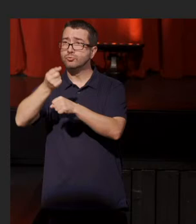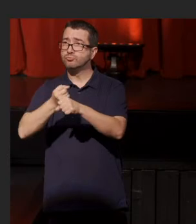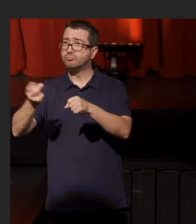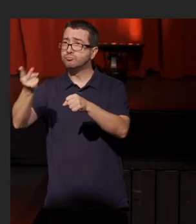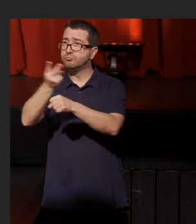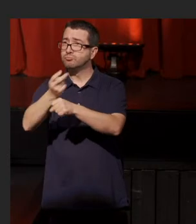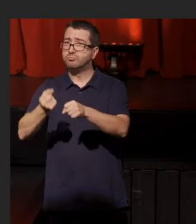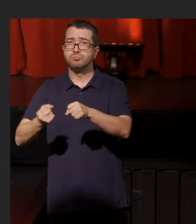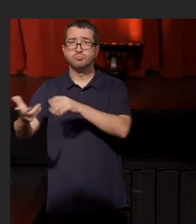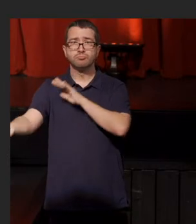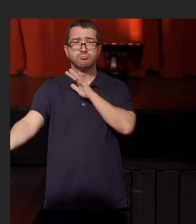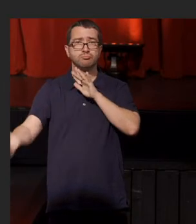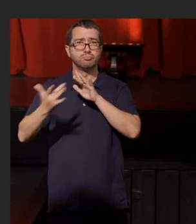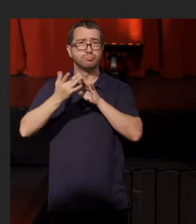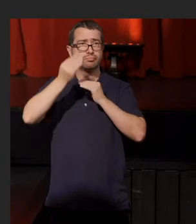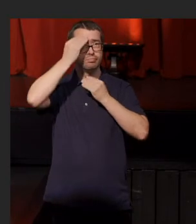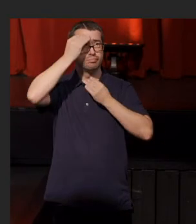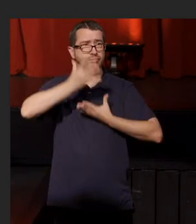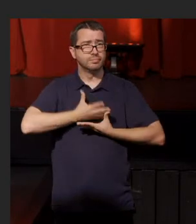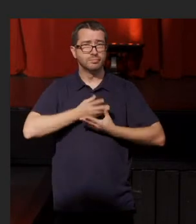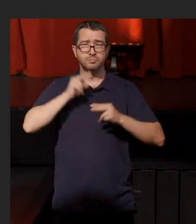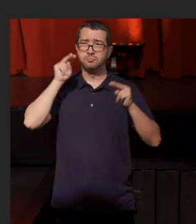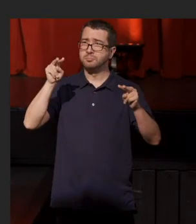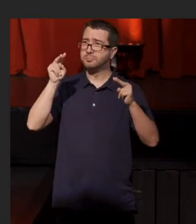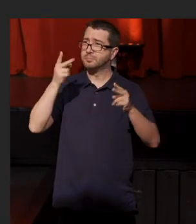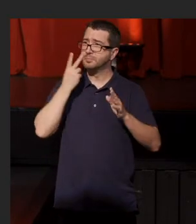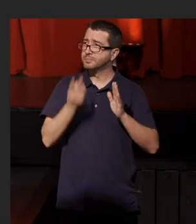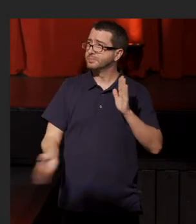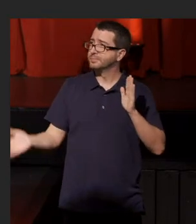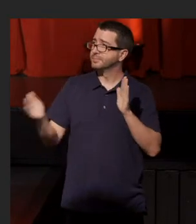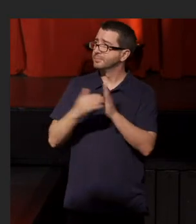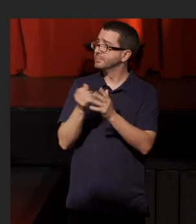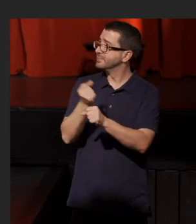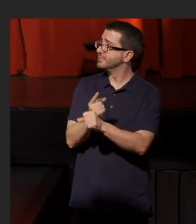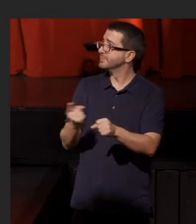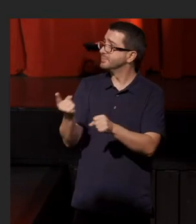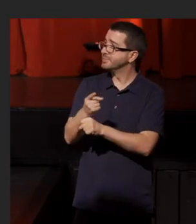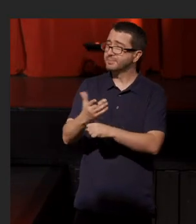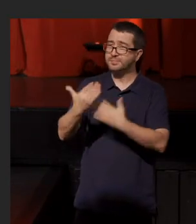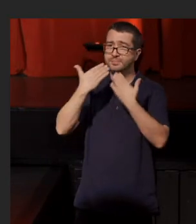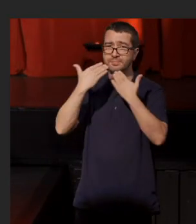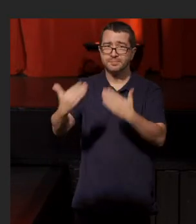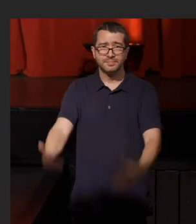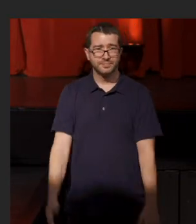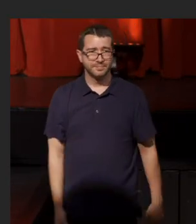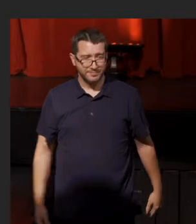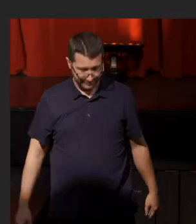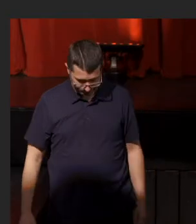touch, let us know, and we look forward to seeing you next year. Thank you, Anne.